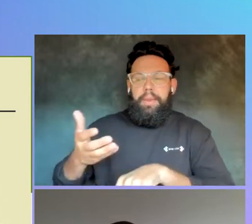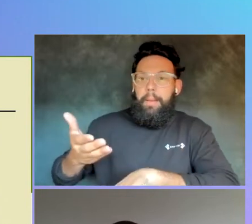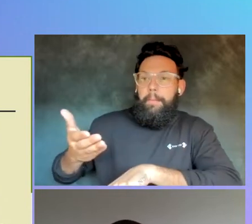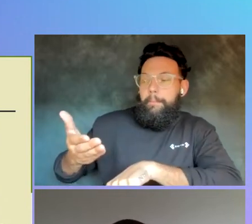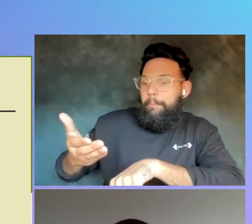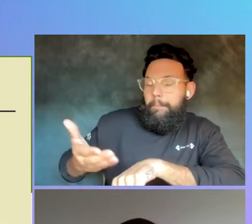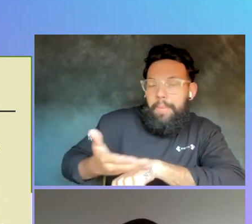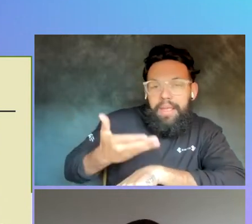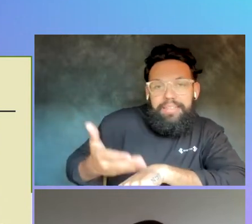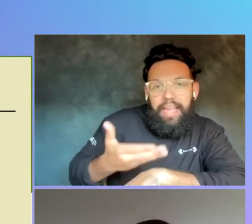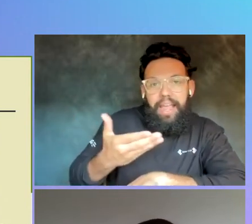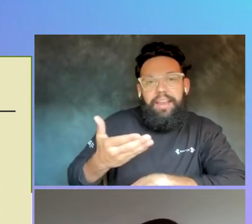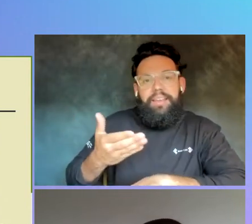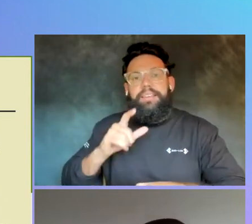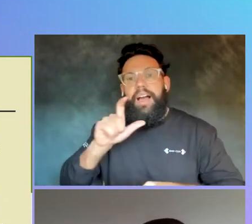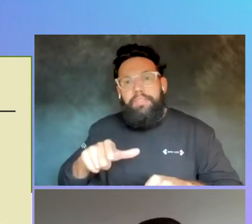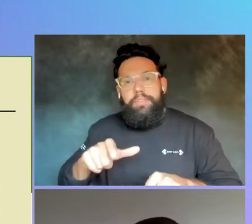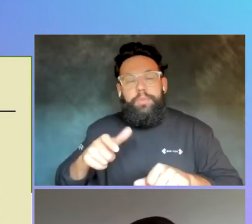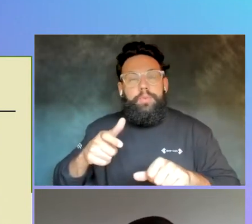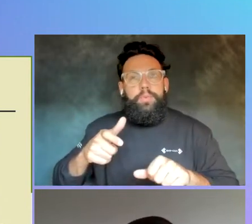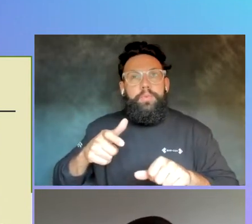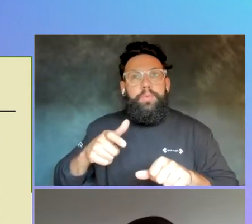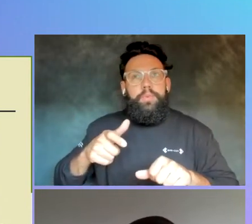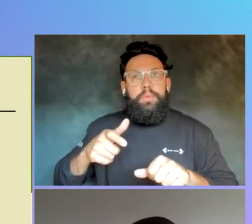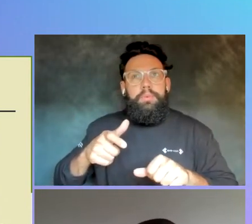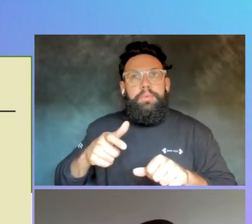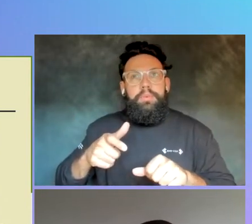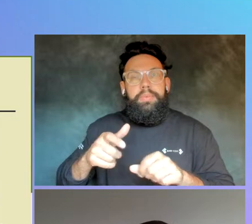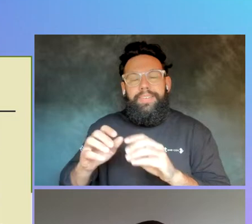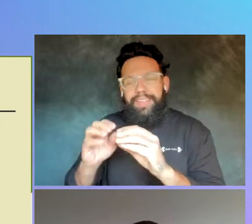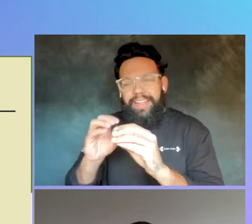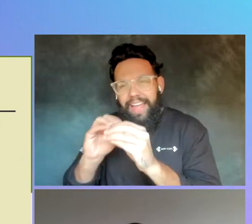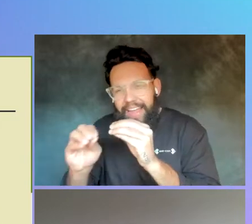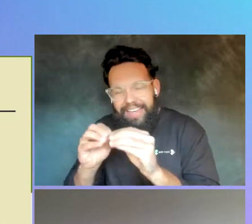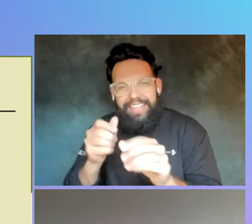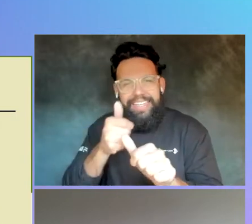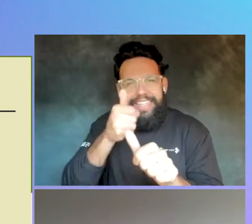edits of the code, but we'll talk about that a bit more down the line.